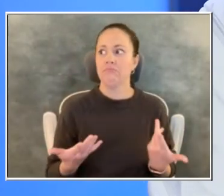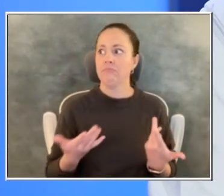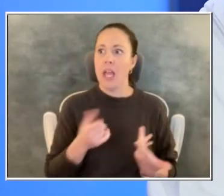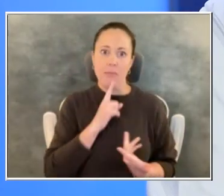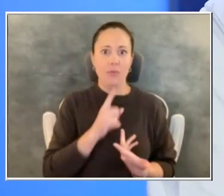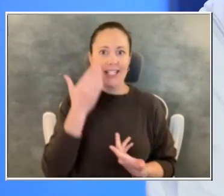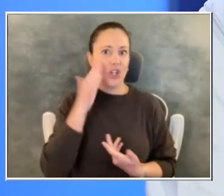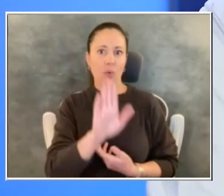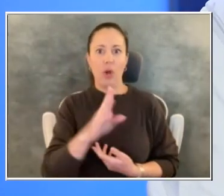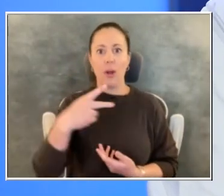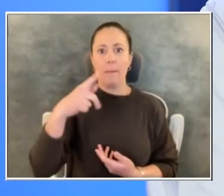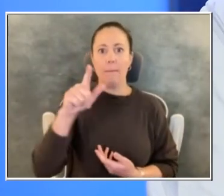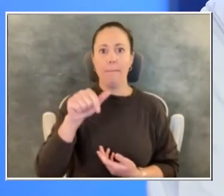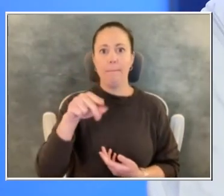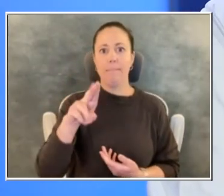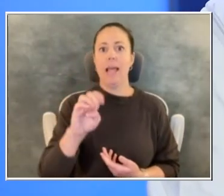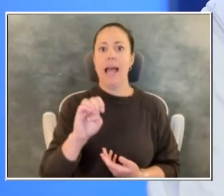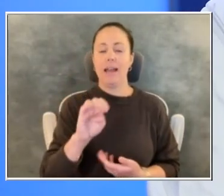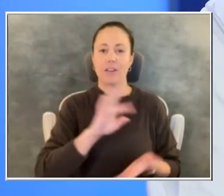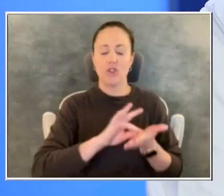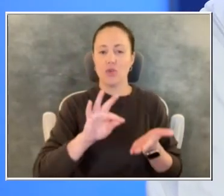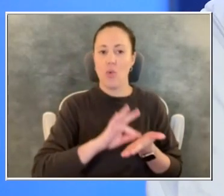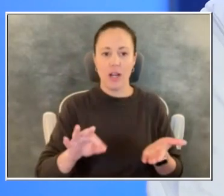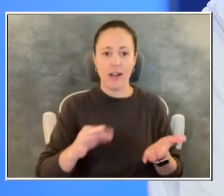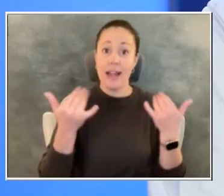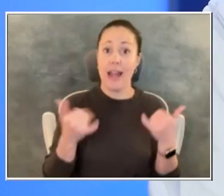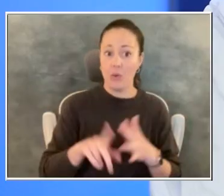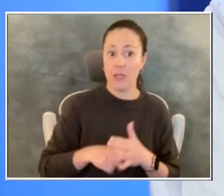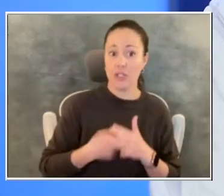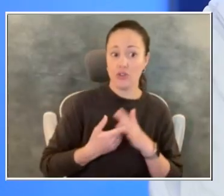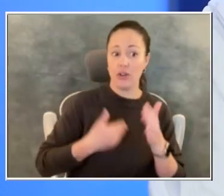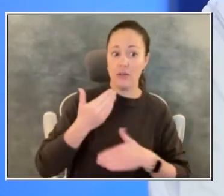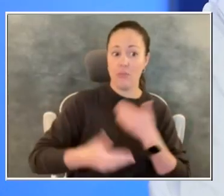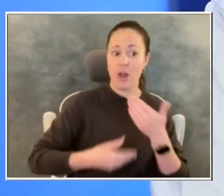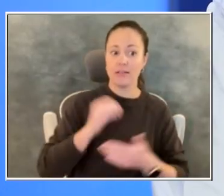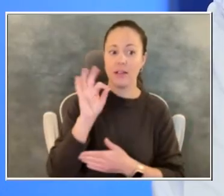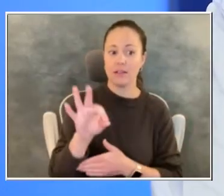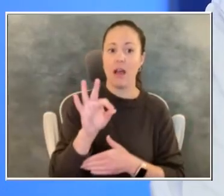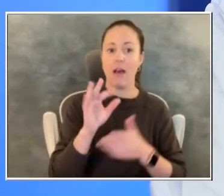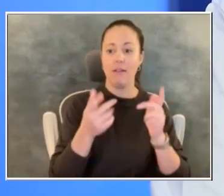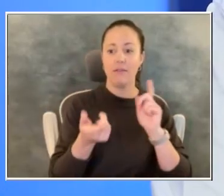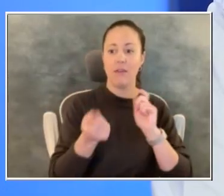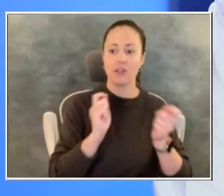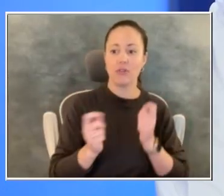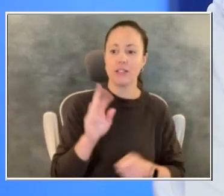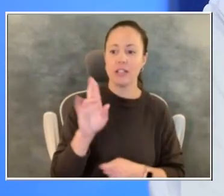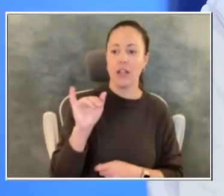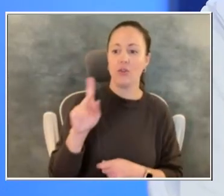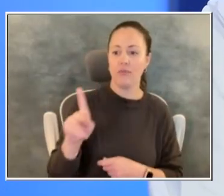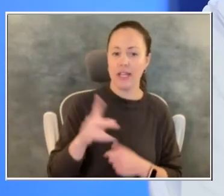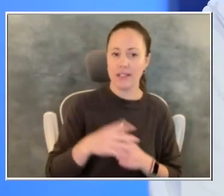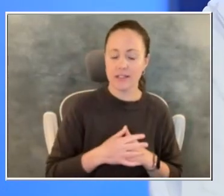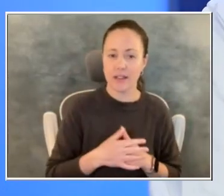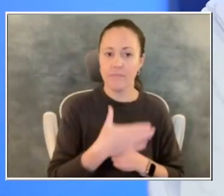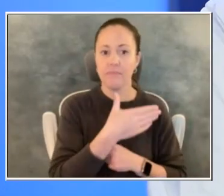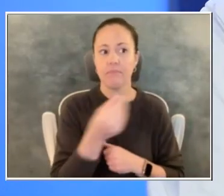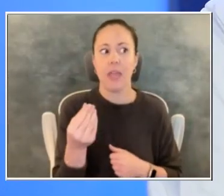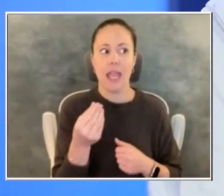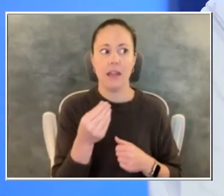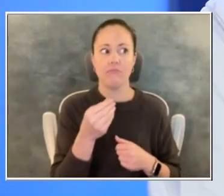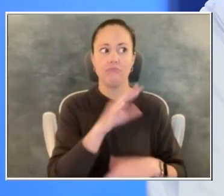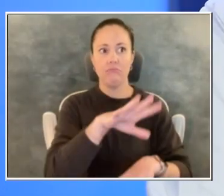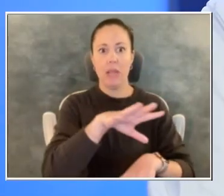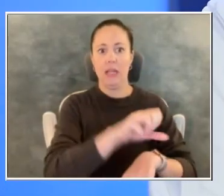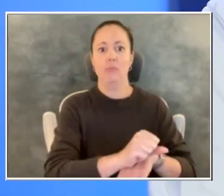now we start the process of adjusting her risk, and make an appointment. Let's get in to see